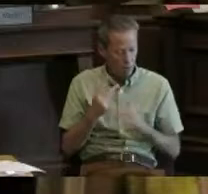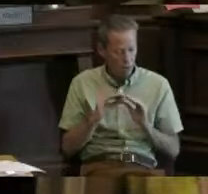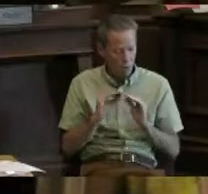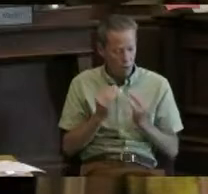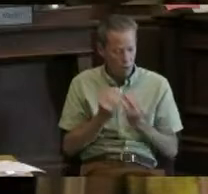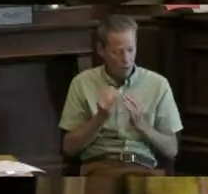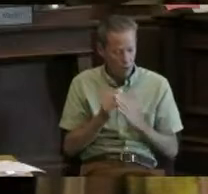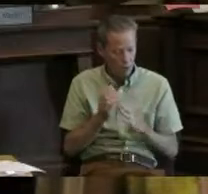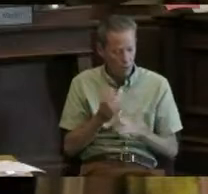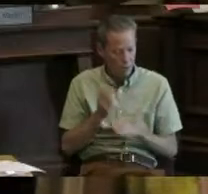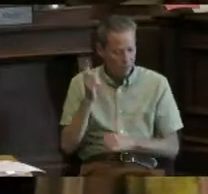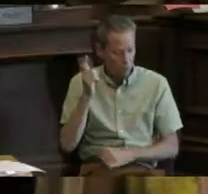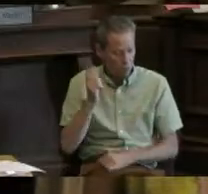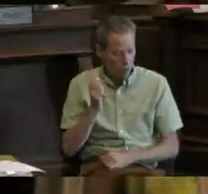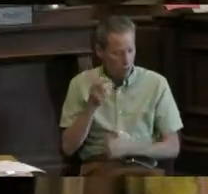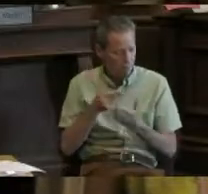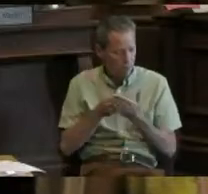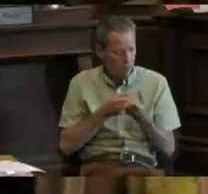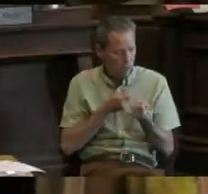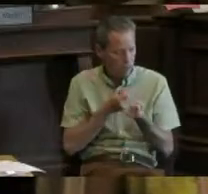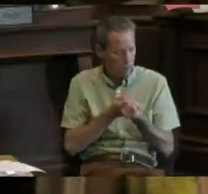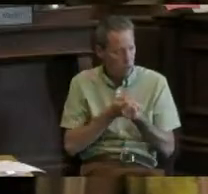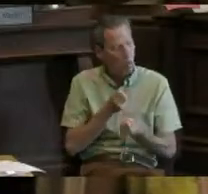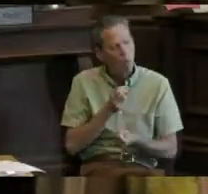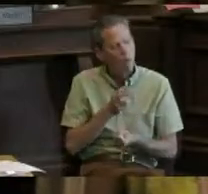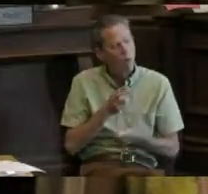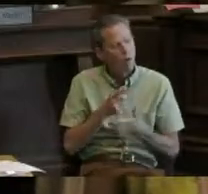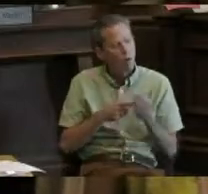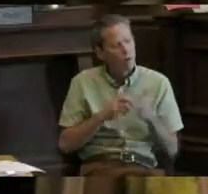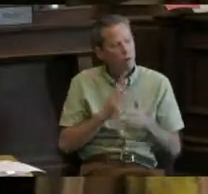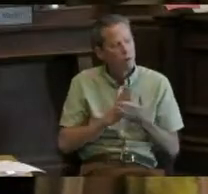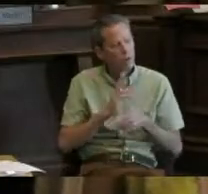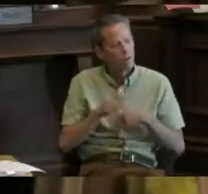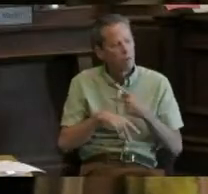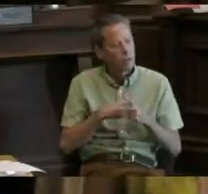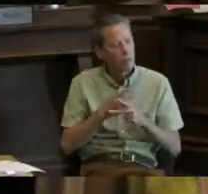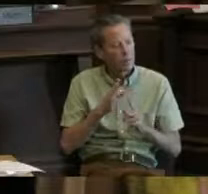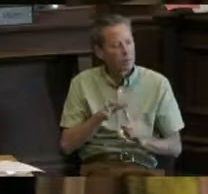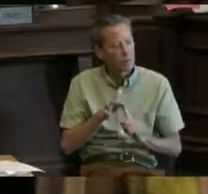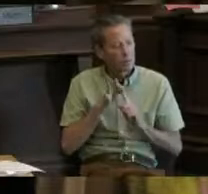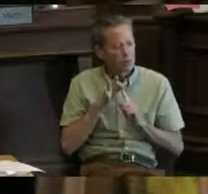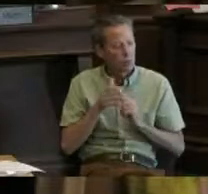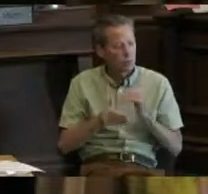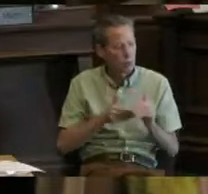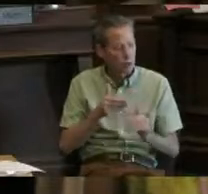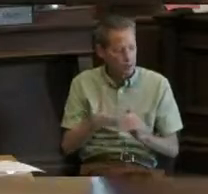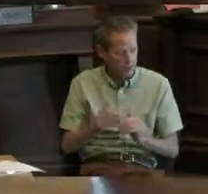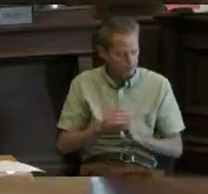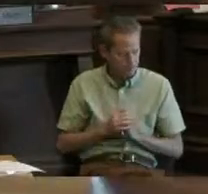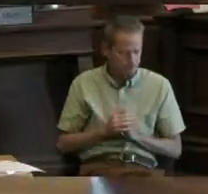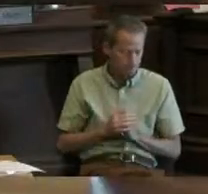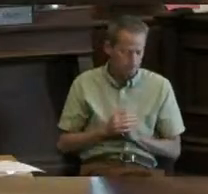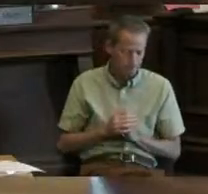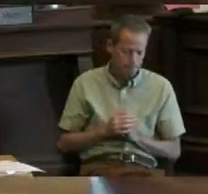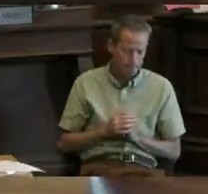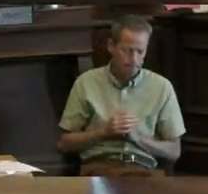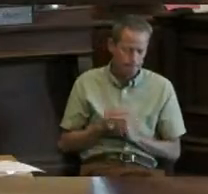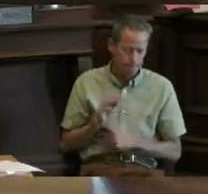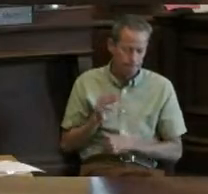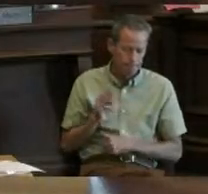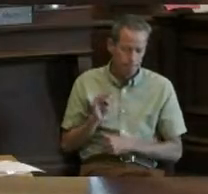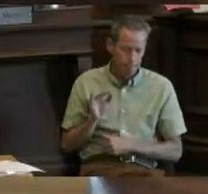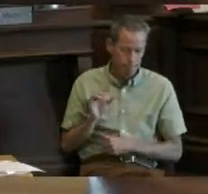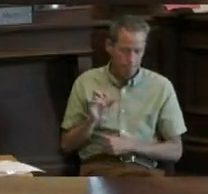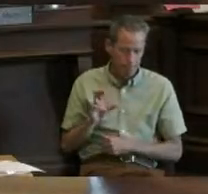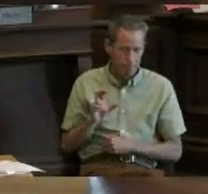received the grant funding, or was there some type of special process? The project